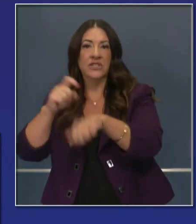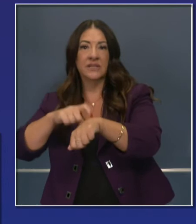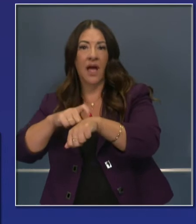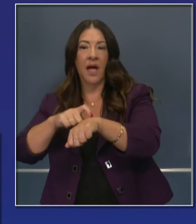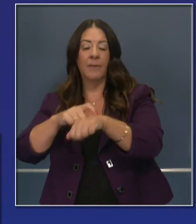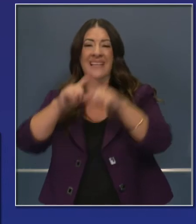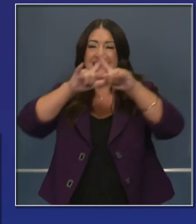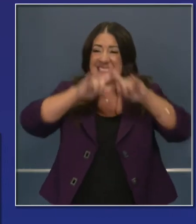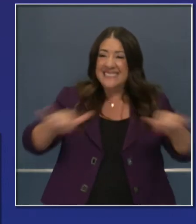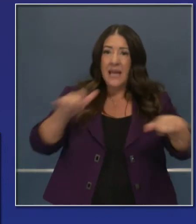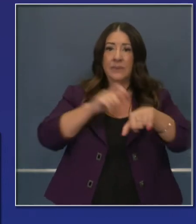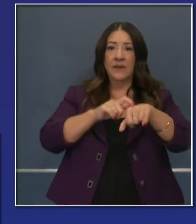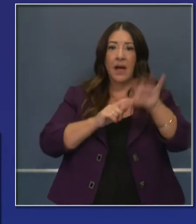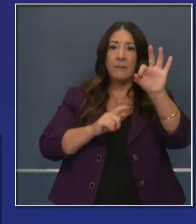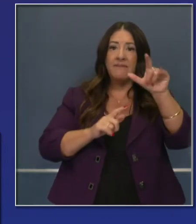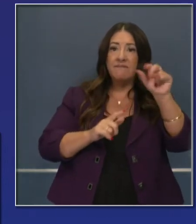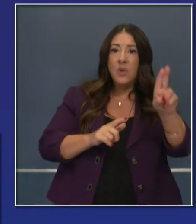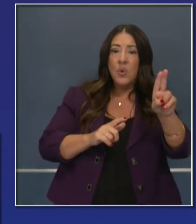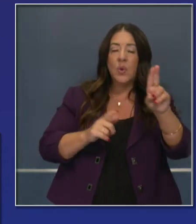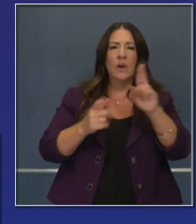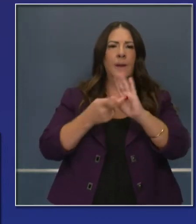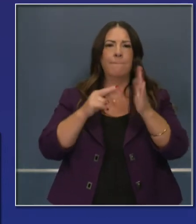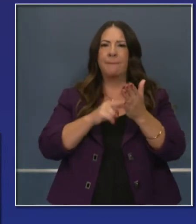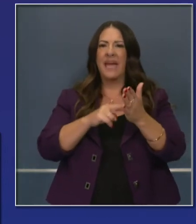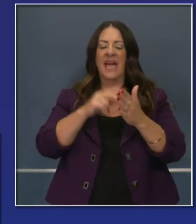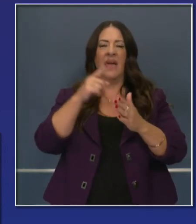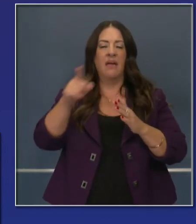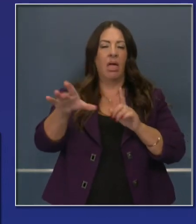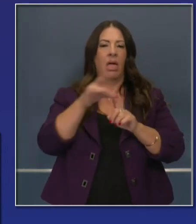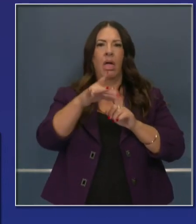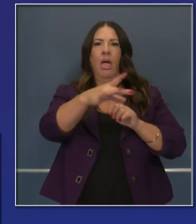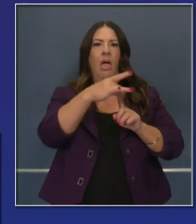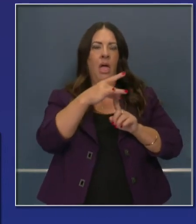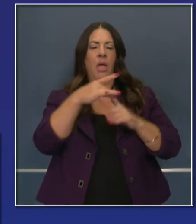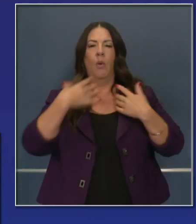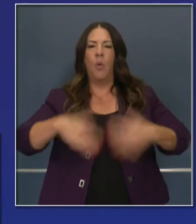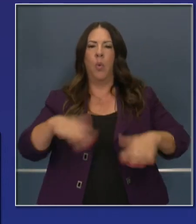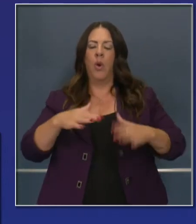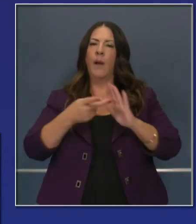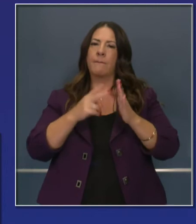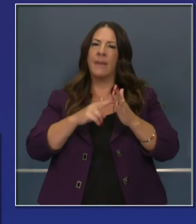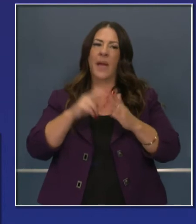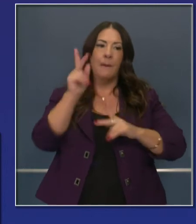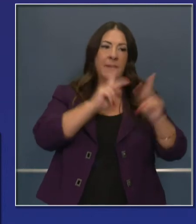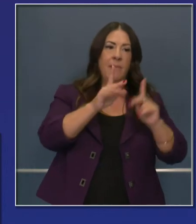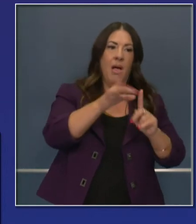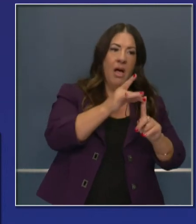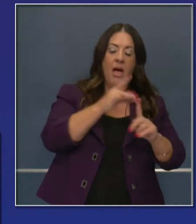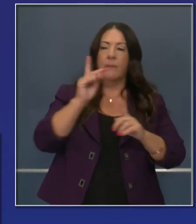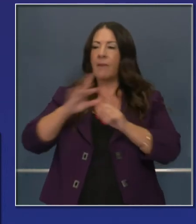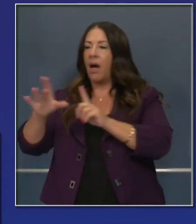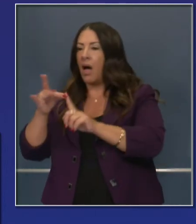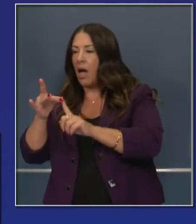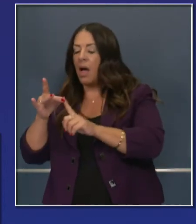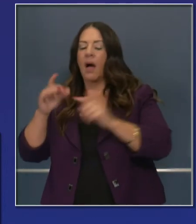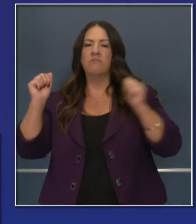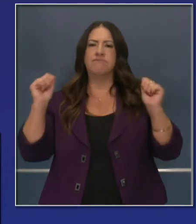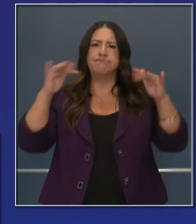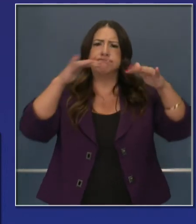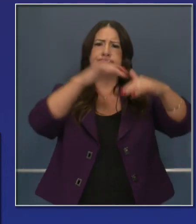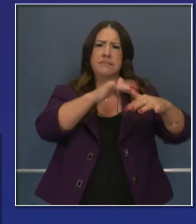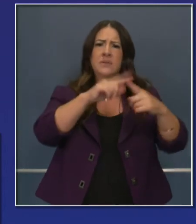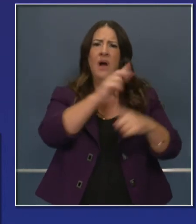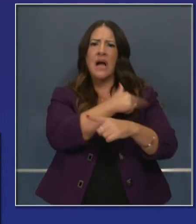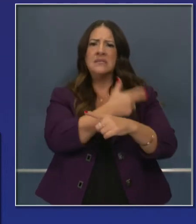happening concurrently, putting stress, putting pressure on our hospital system at the same time, draining resources